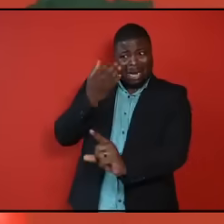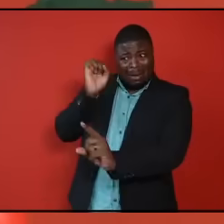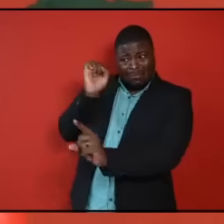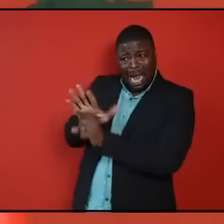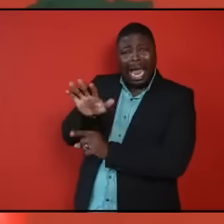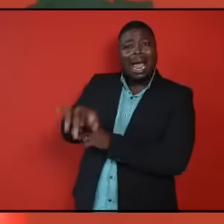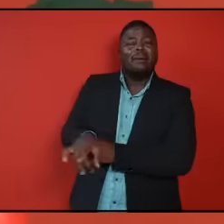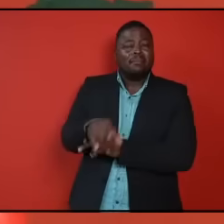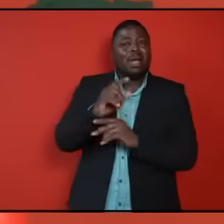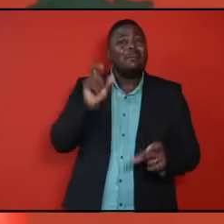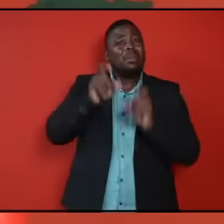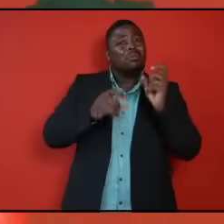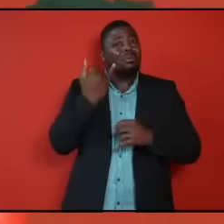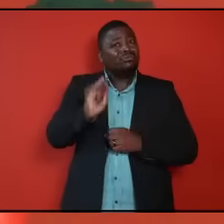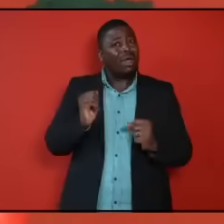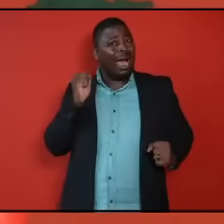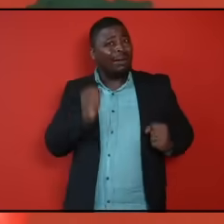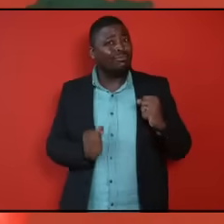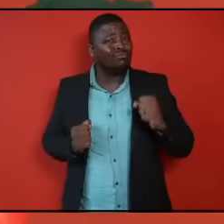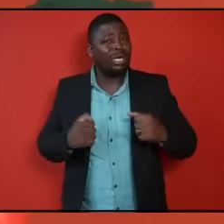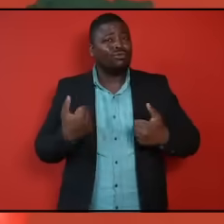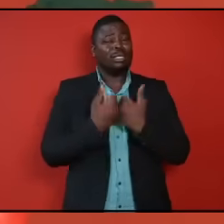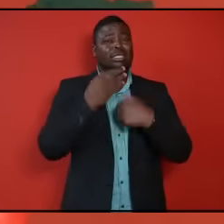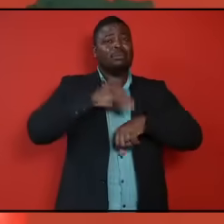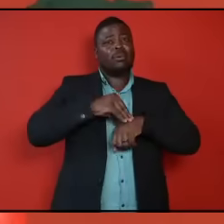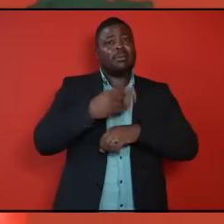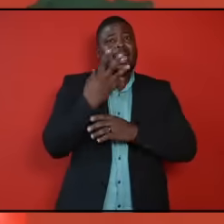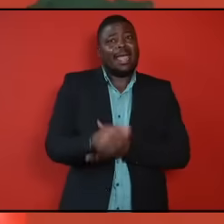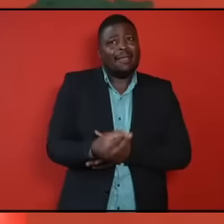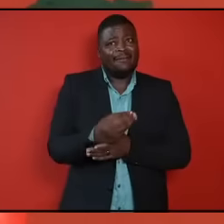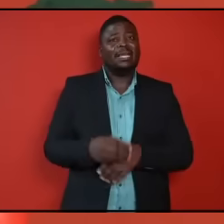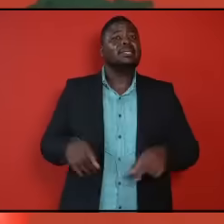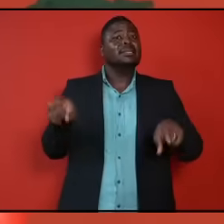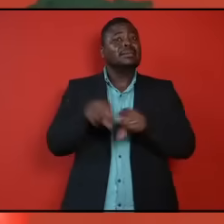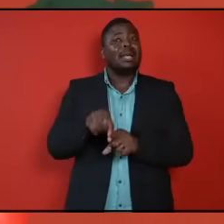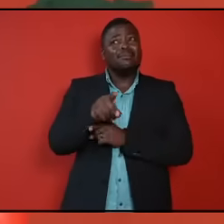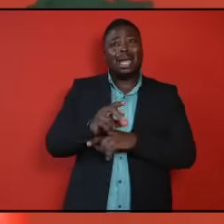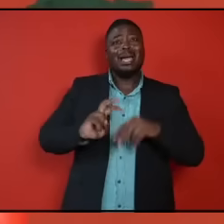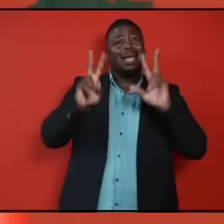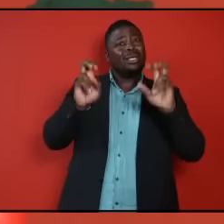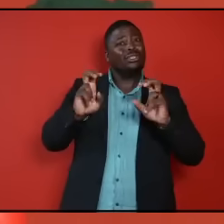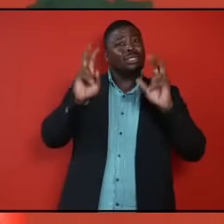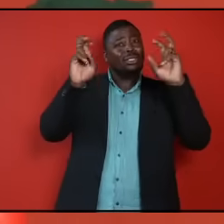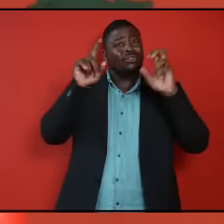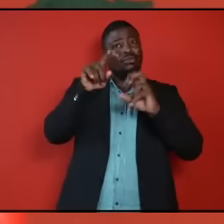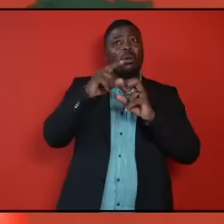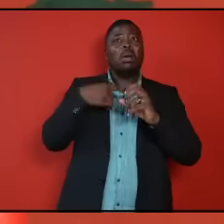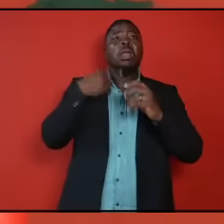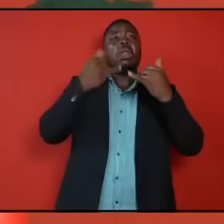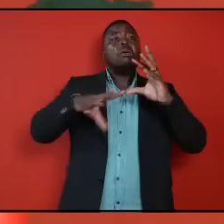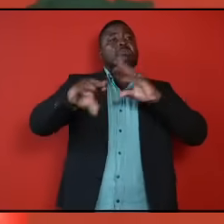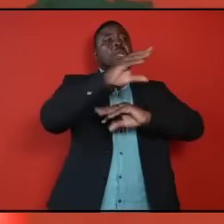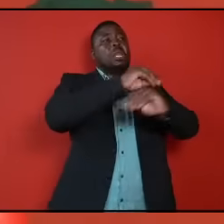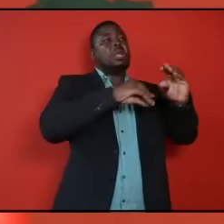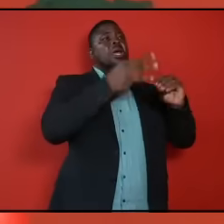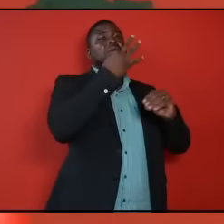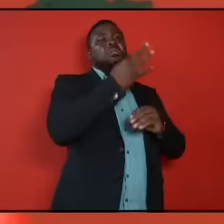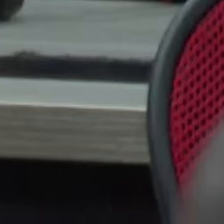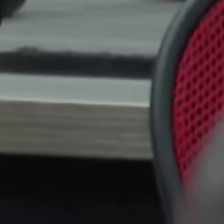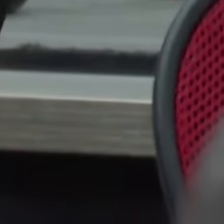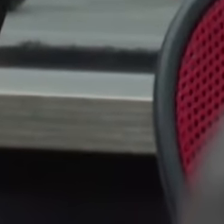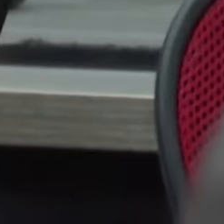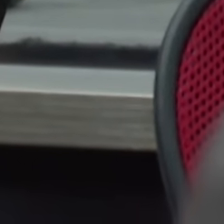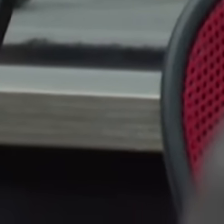hardship, and we continue to reject the false narrative that the electricity crisis has been resolved, noting that load